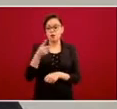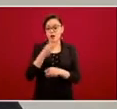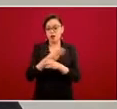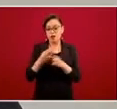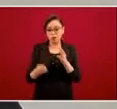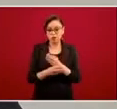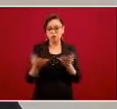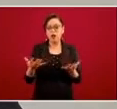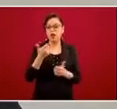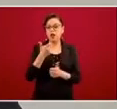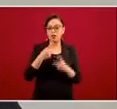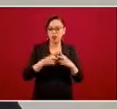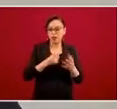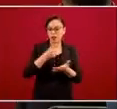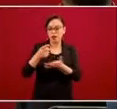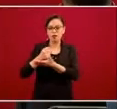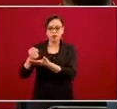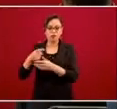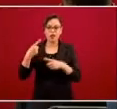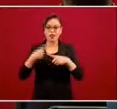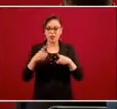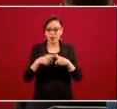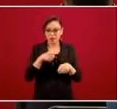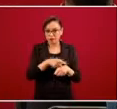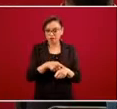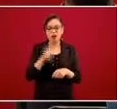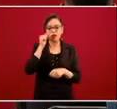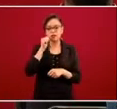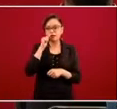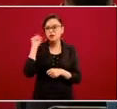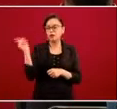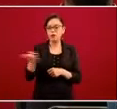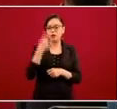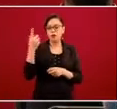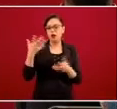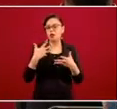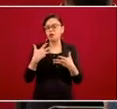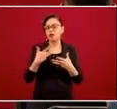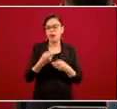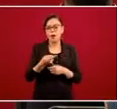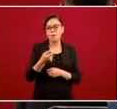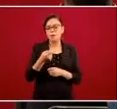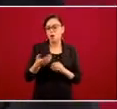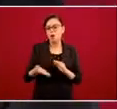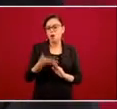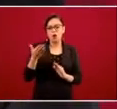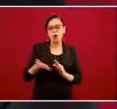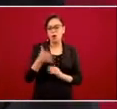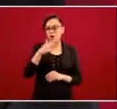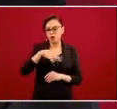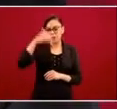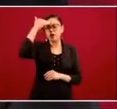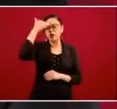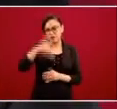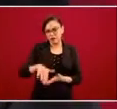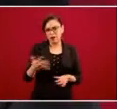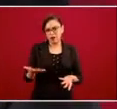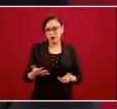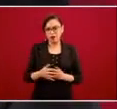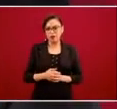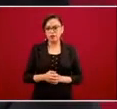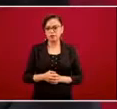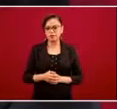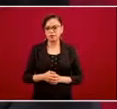Resources will be scarce at some point because we have seen this in all of the countries that have been suffering